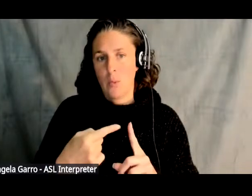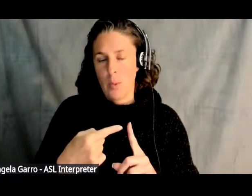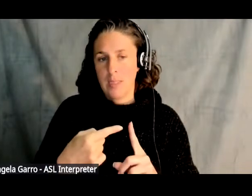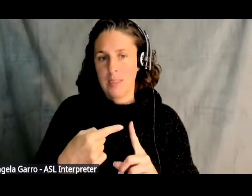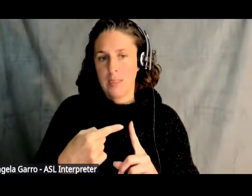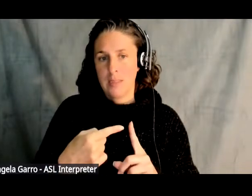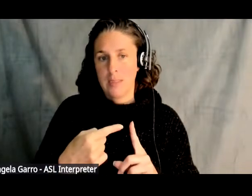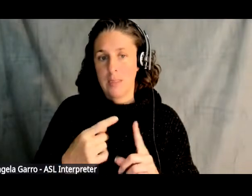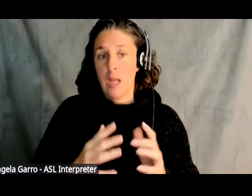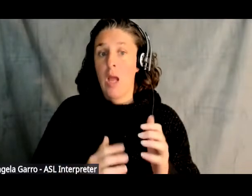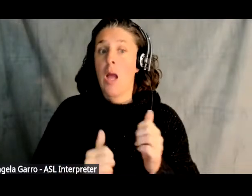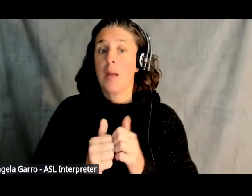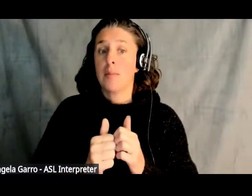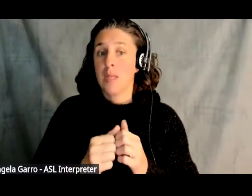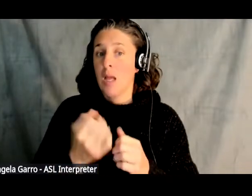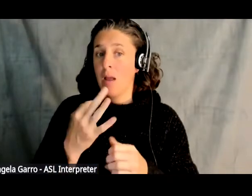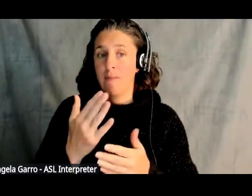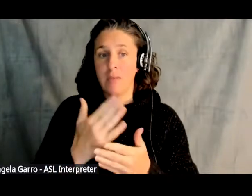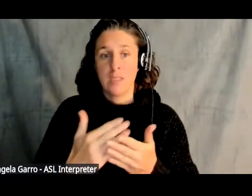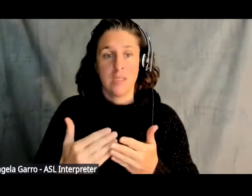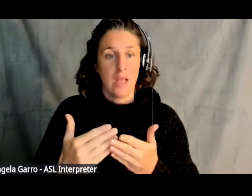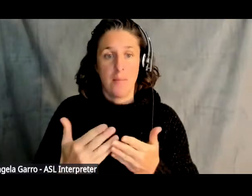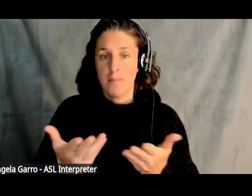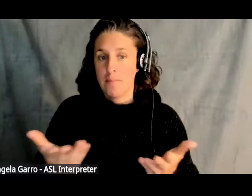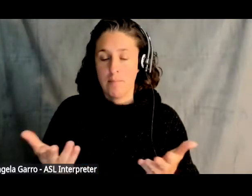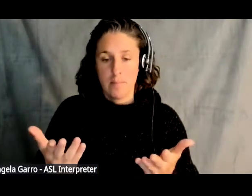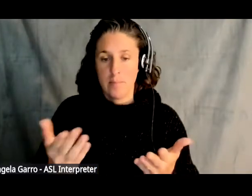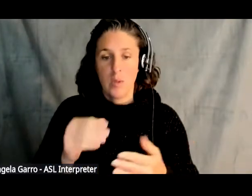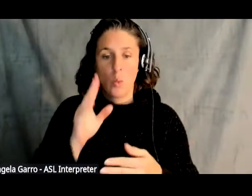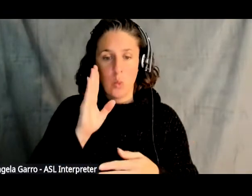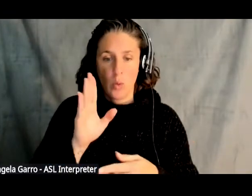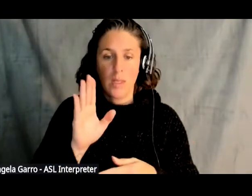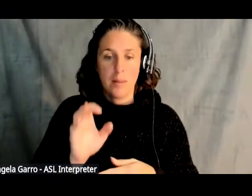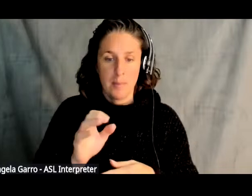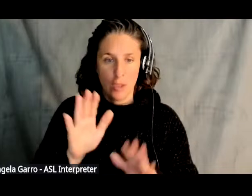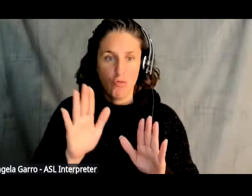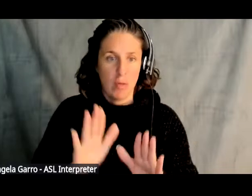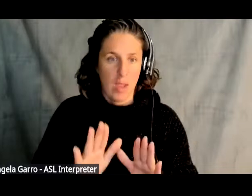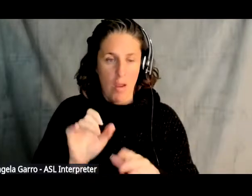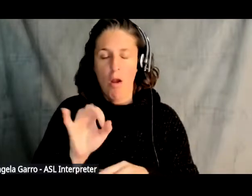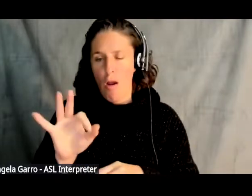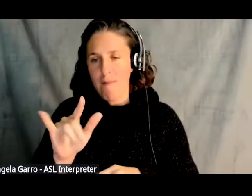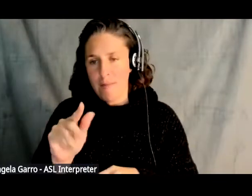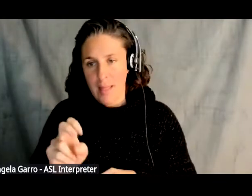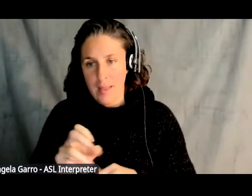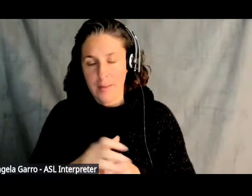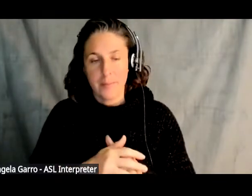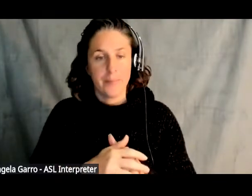some sort would be great. For sure. Offline. Okay,